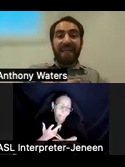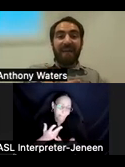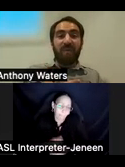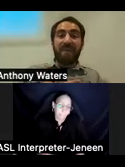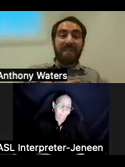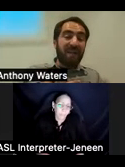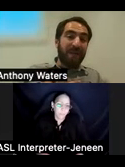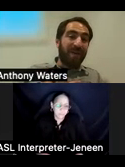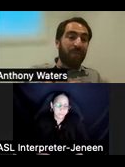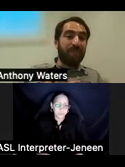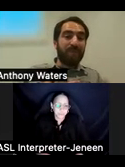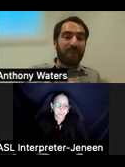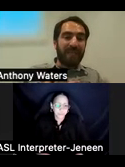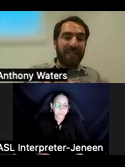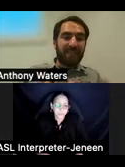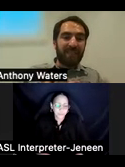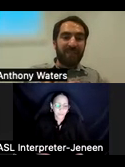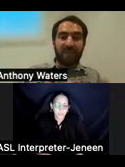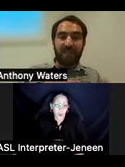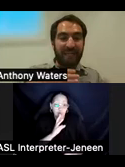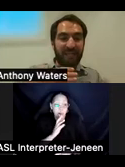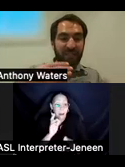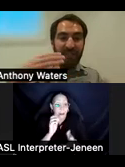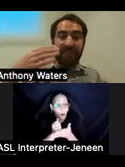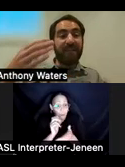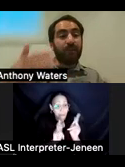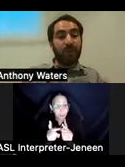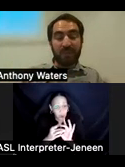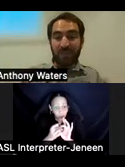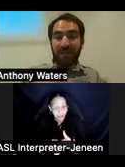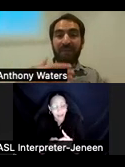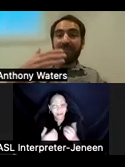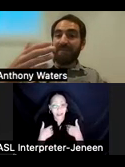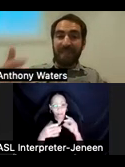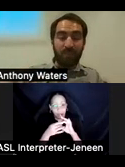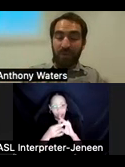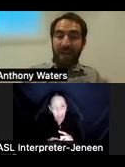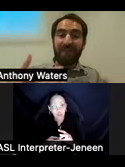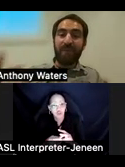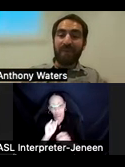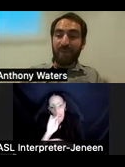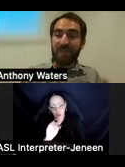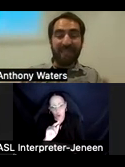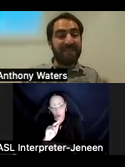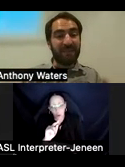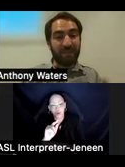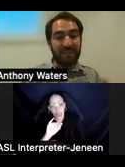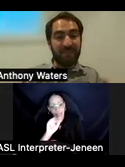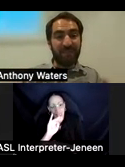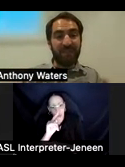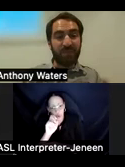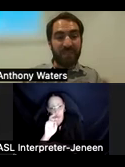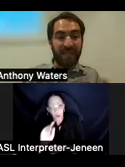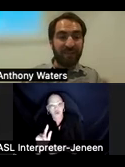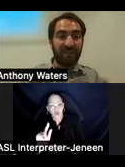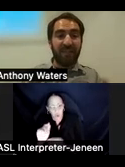And when we talk about helping people connect, there's connection on the interpersonal level. That's what you're having with the person as they're expressing